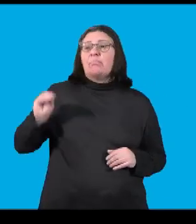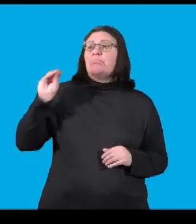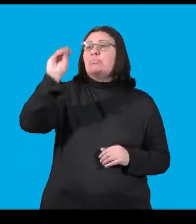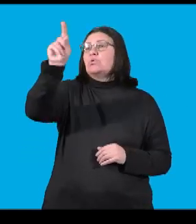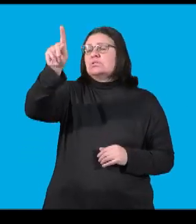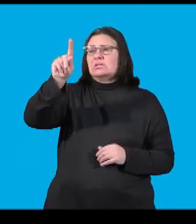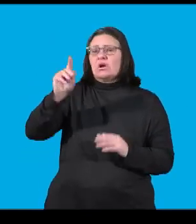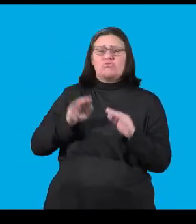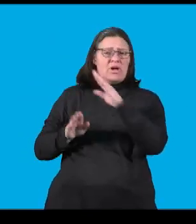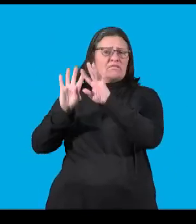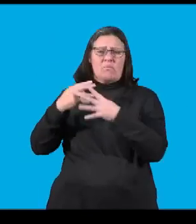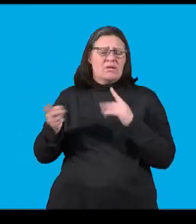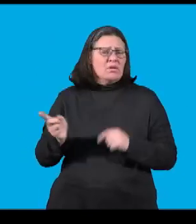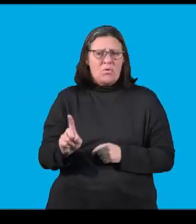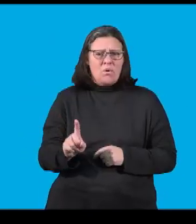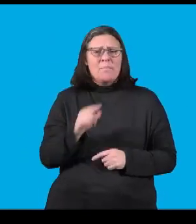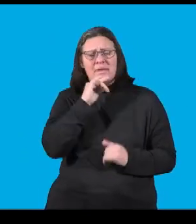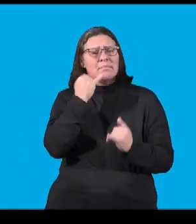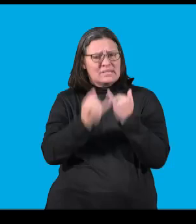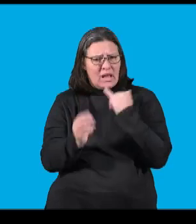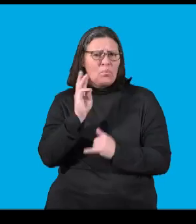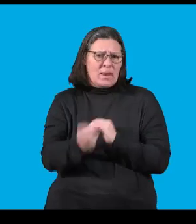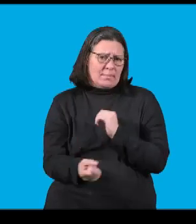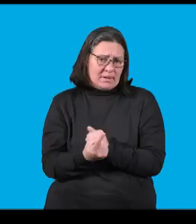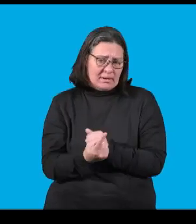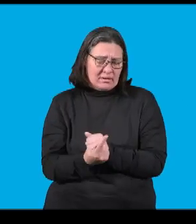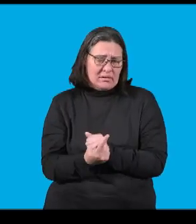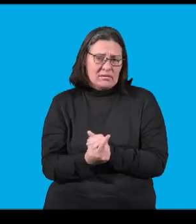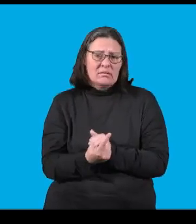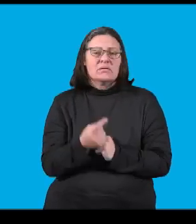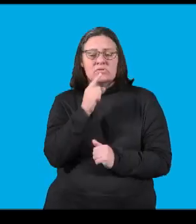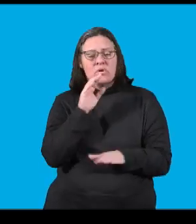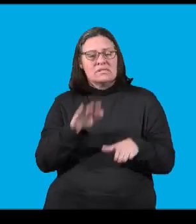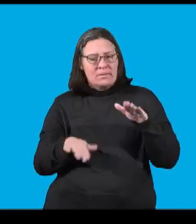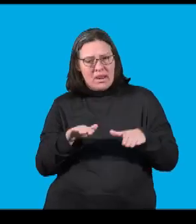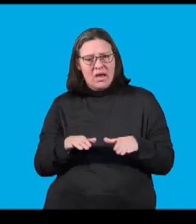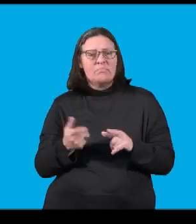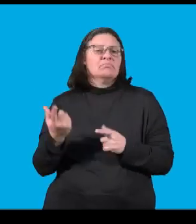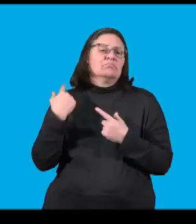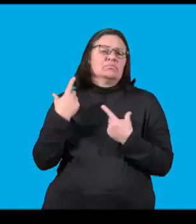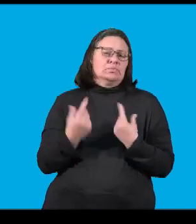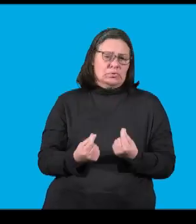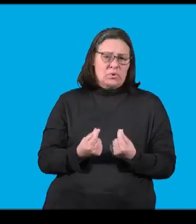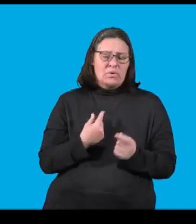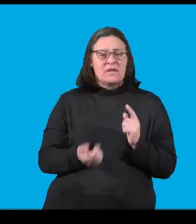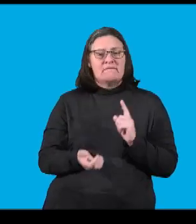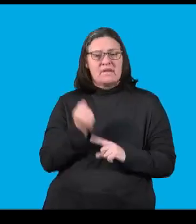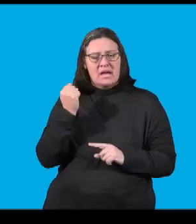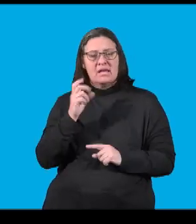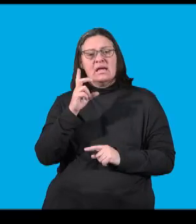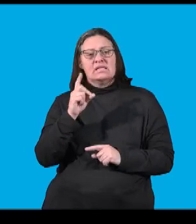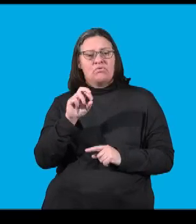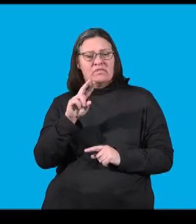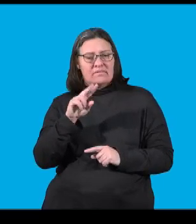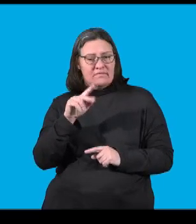this and substitute it back into our gradient formula, because then we're going to make mistakes, okay? So it's a similar question to the one we've just done. We need to